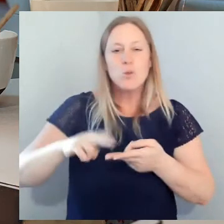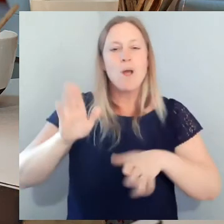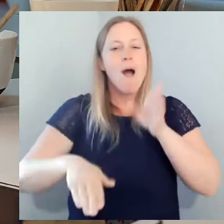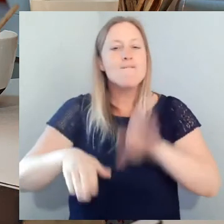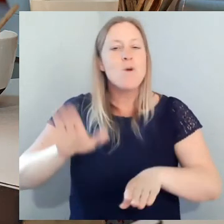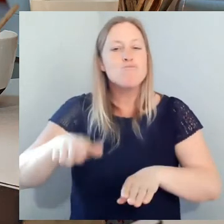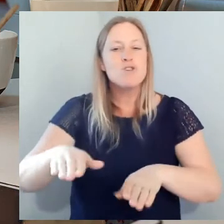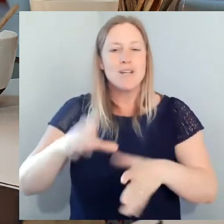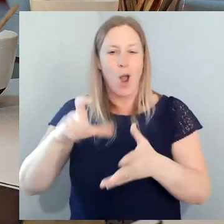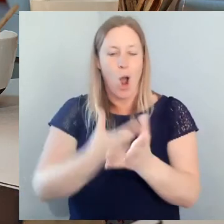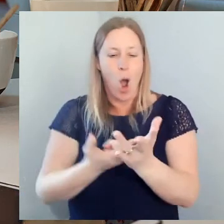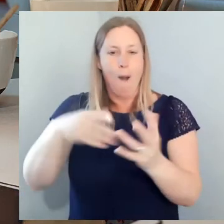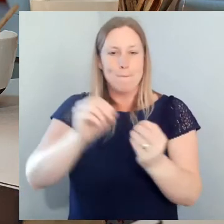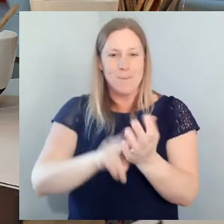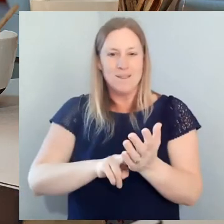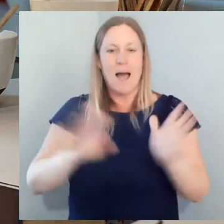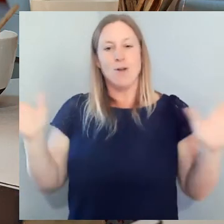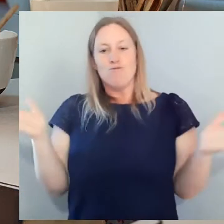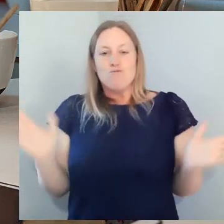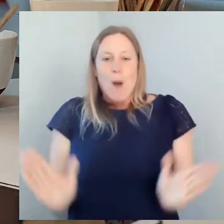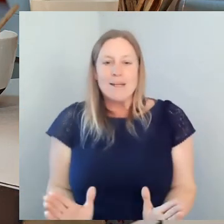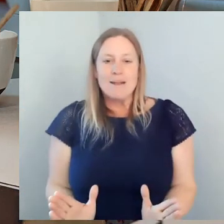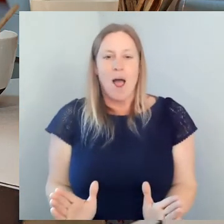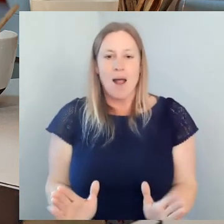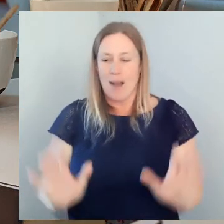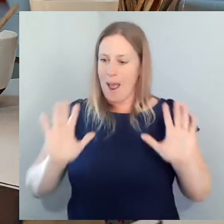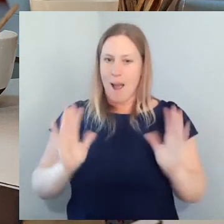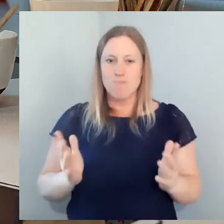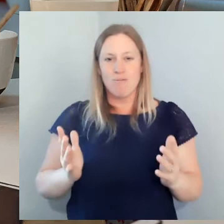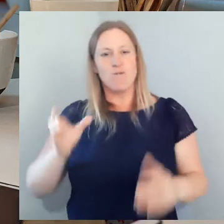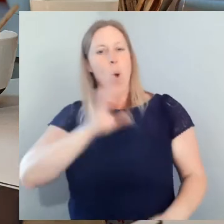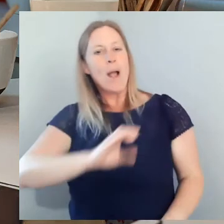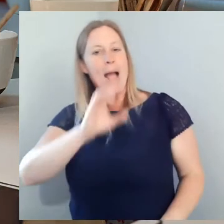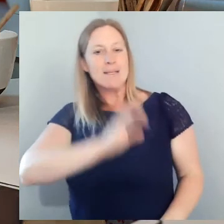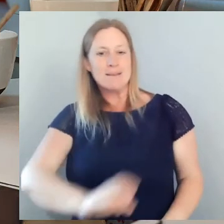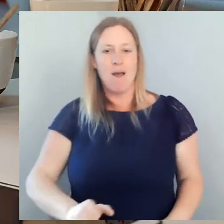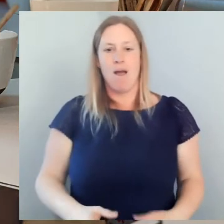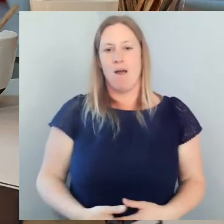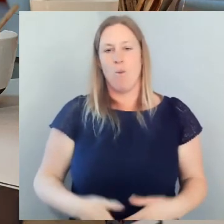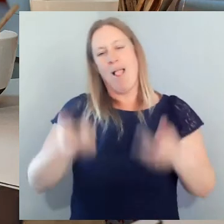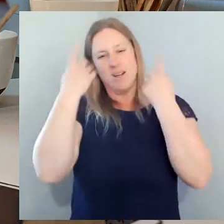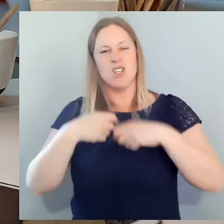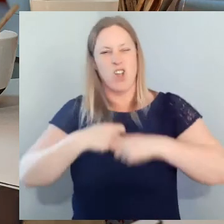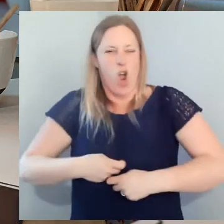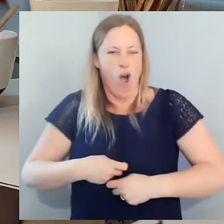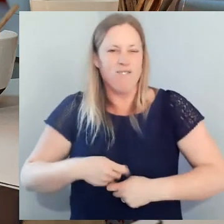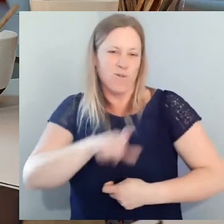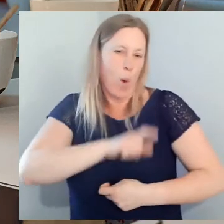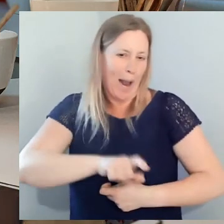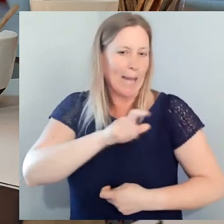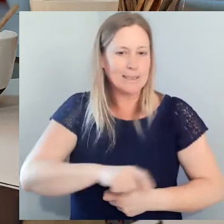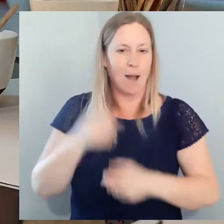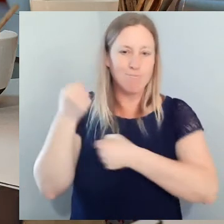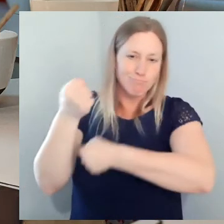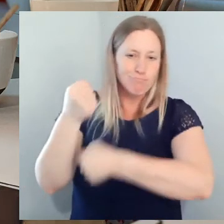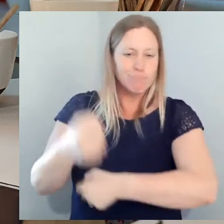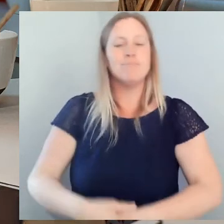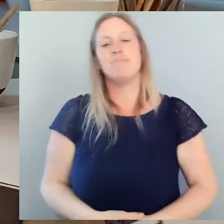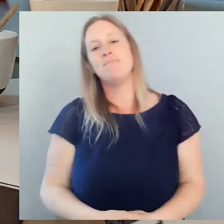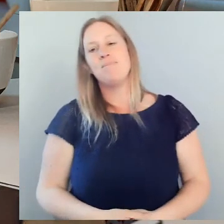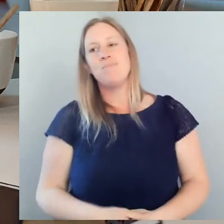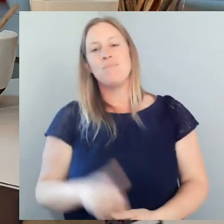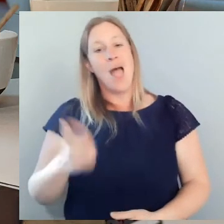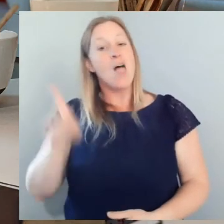programme. Reduce my carbon footprint and my waistline while baring our breasts for cancer. Well, with some decorous